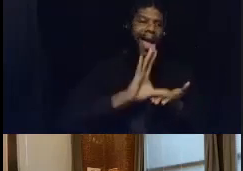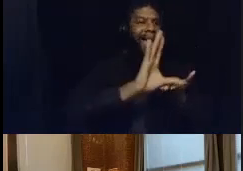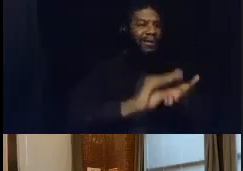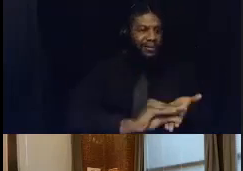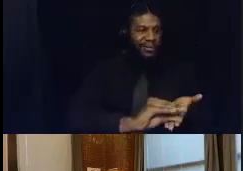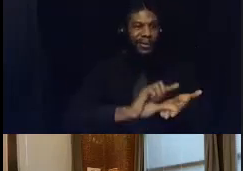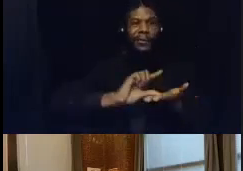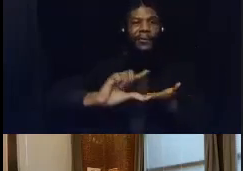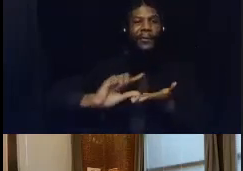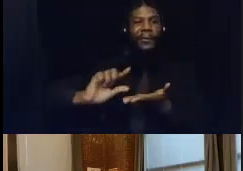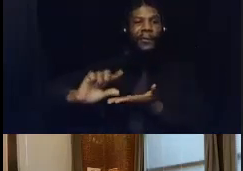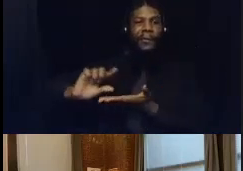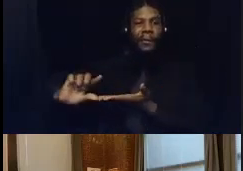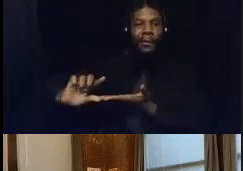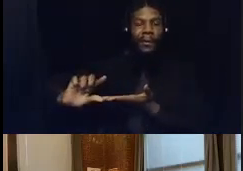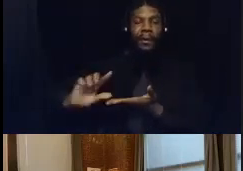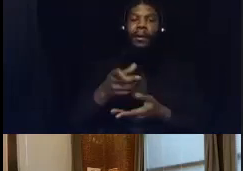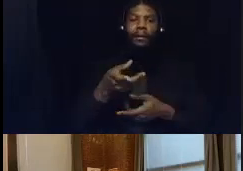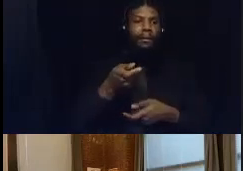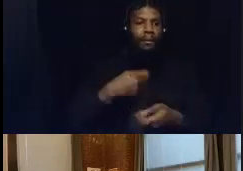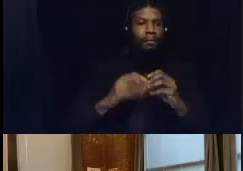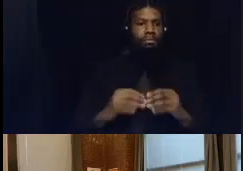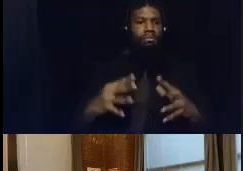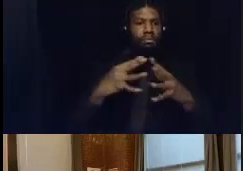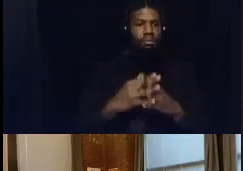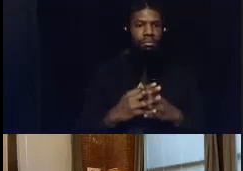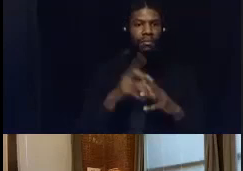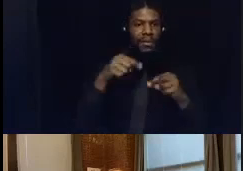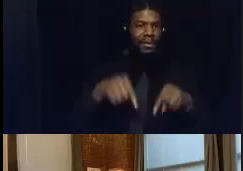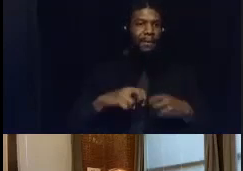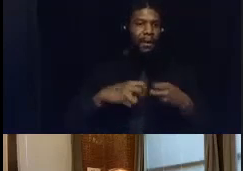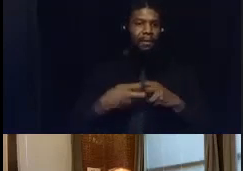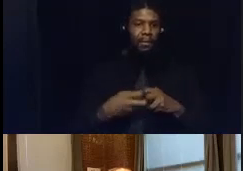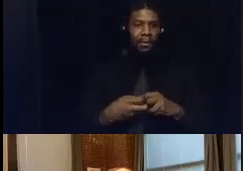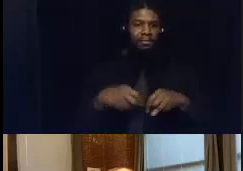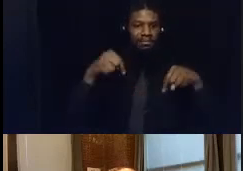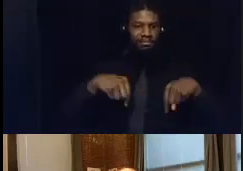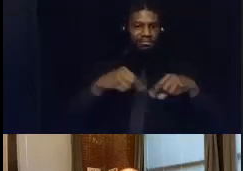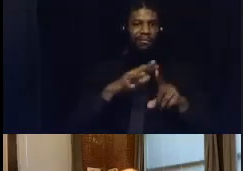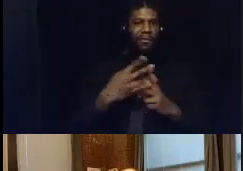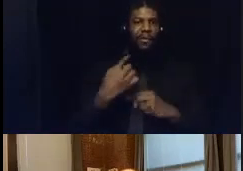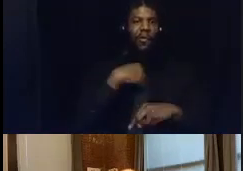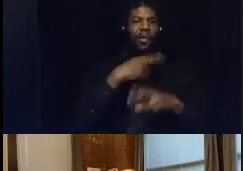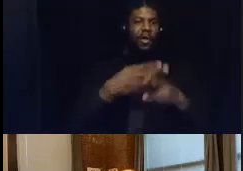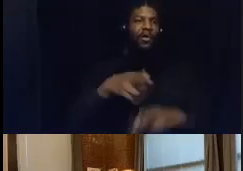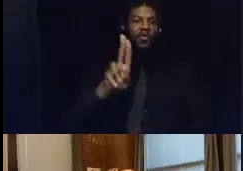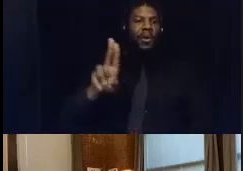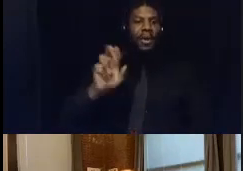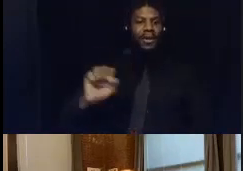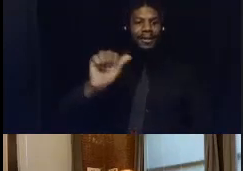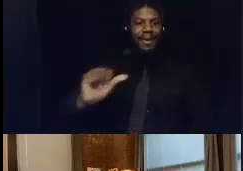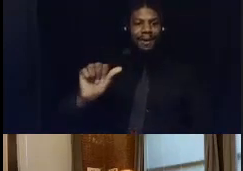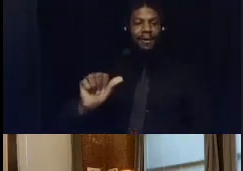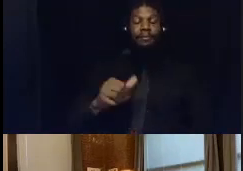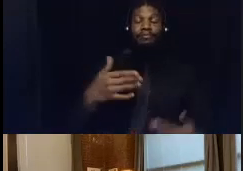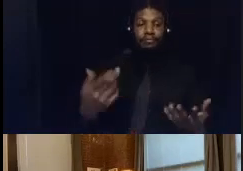problematic environment which we live in, called the United States of America. And if you are a Black